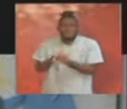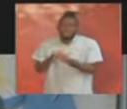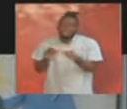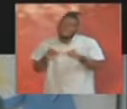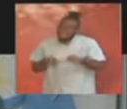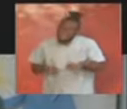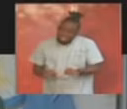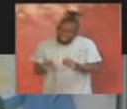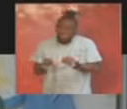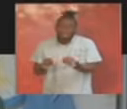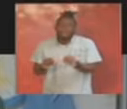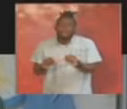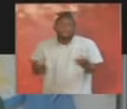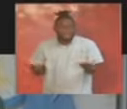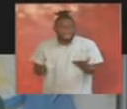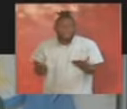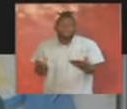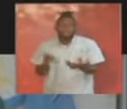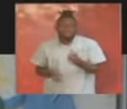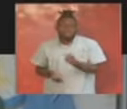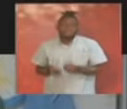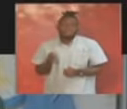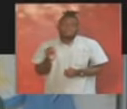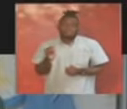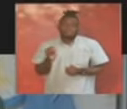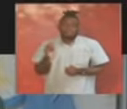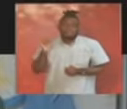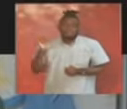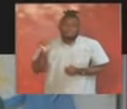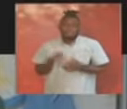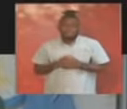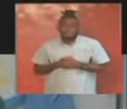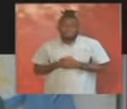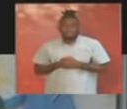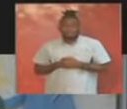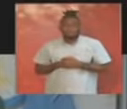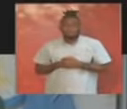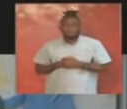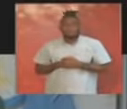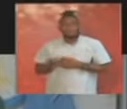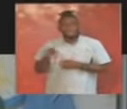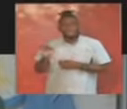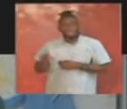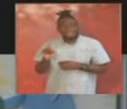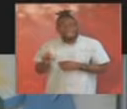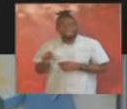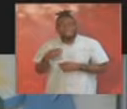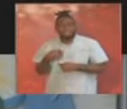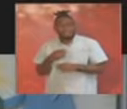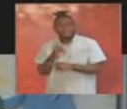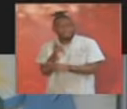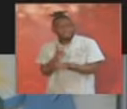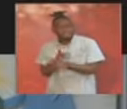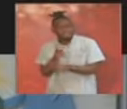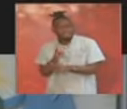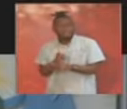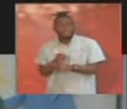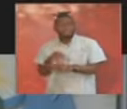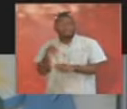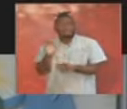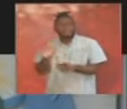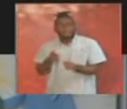active threat to the health and the well-being of the citizens of Trinidad and Tobago. The public health measures and the